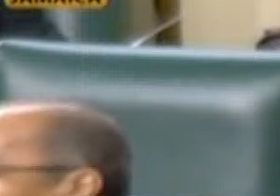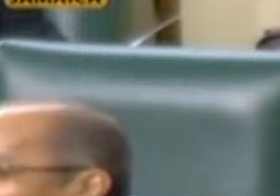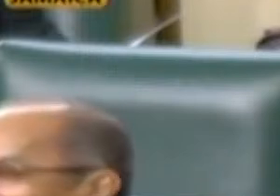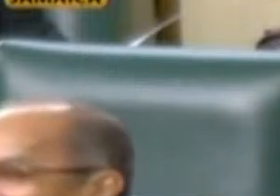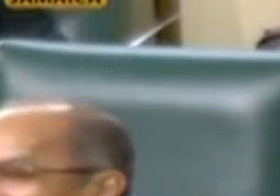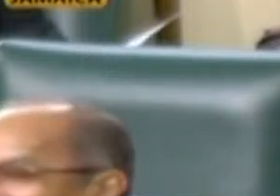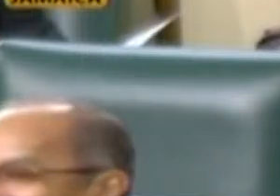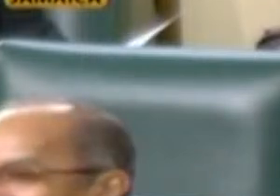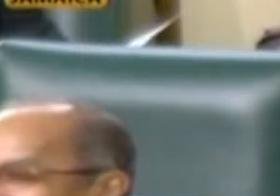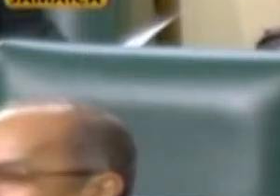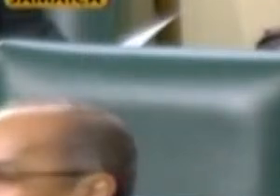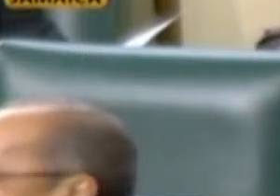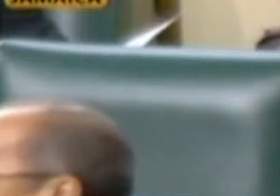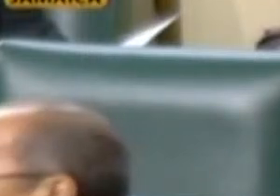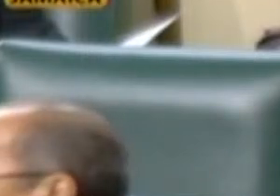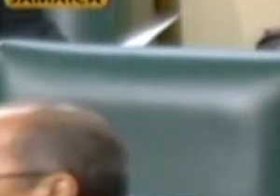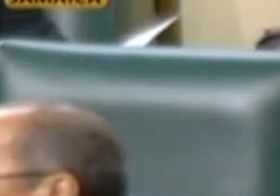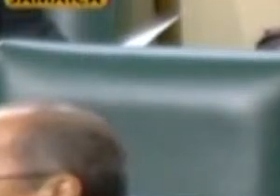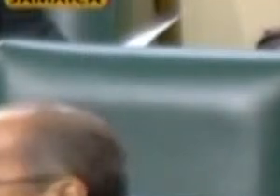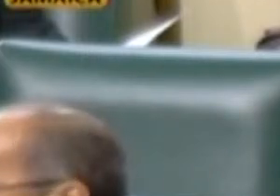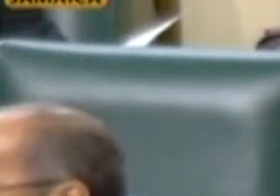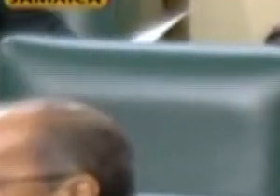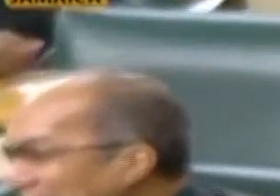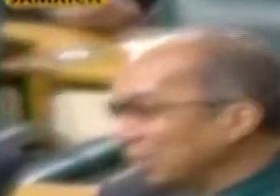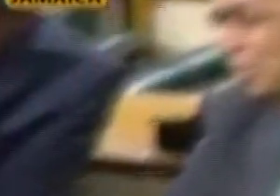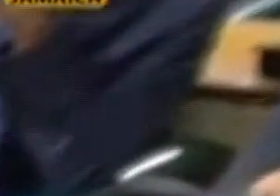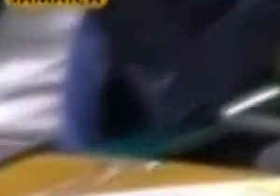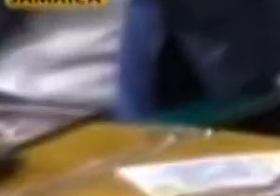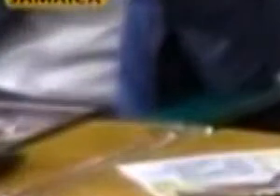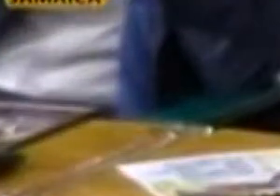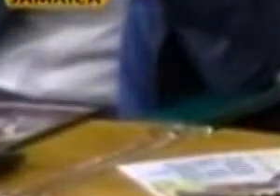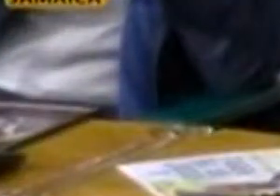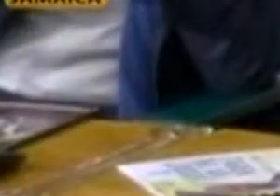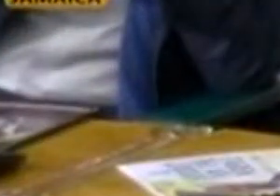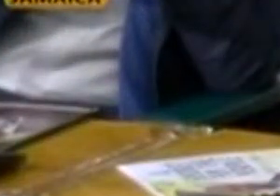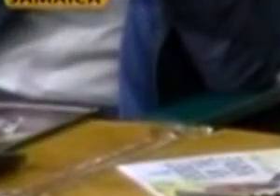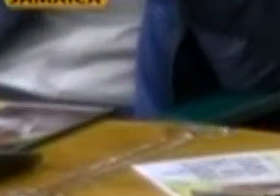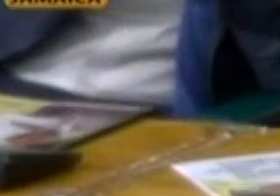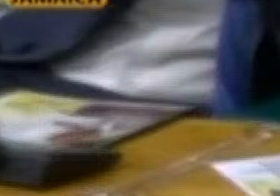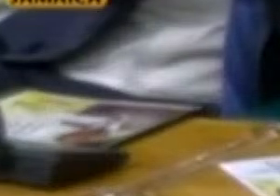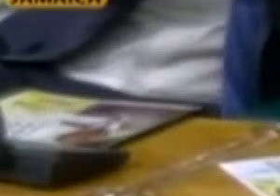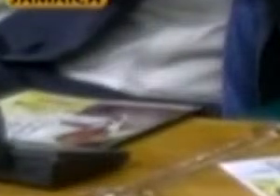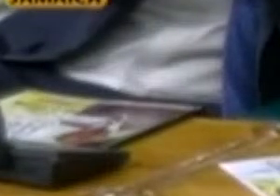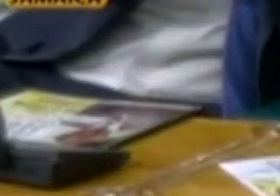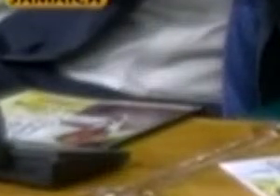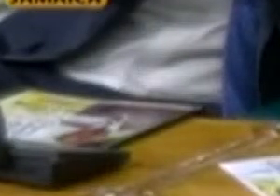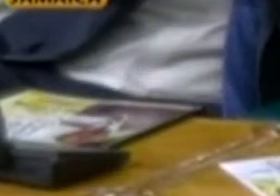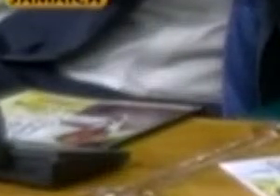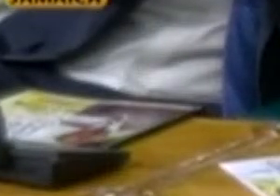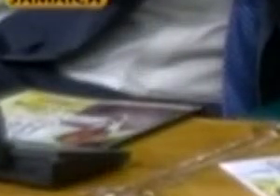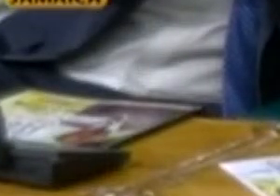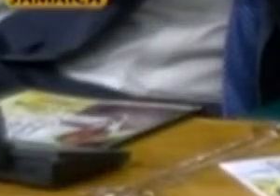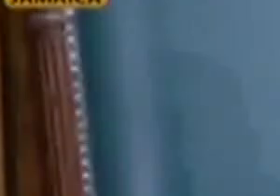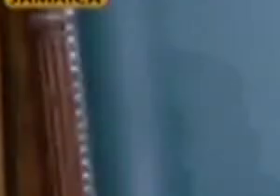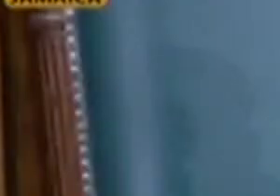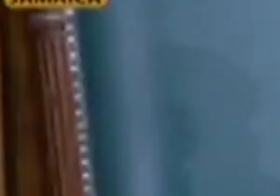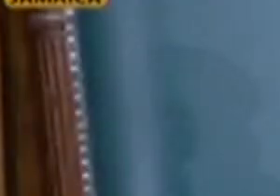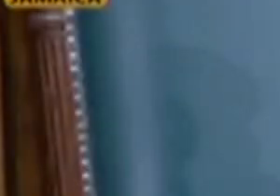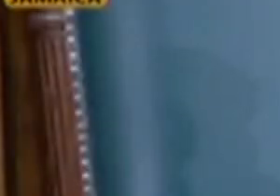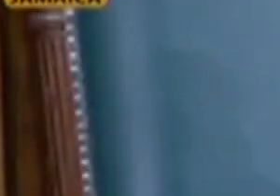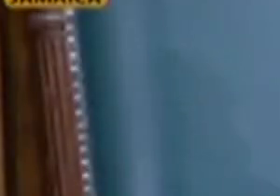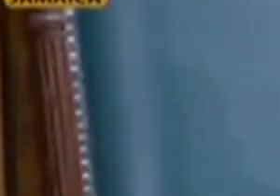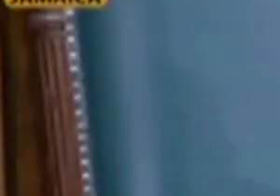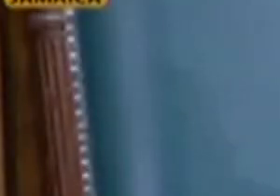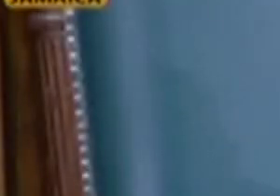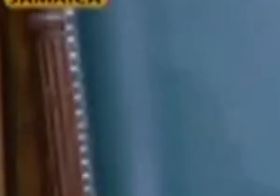of Representatives. Just a moment, House Leader. The House has not been adjourned, and the House Leader is